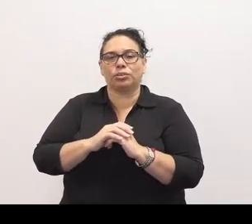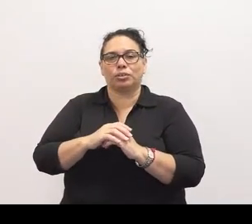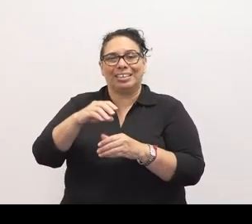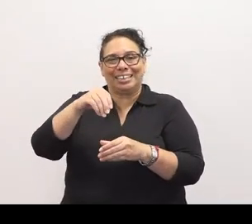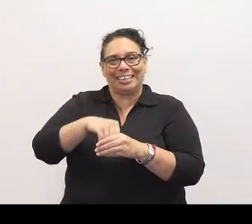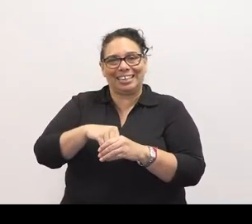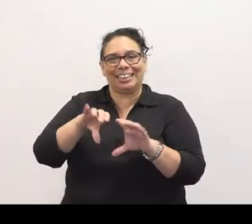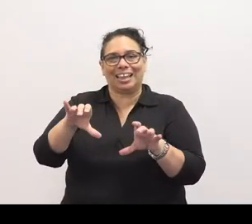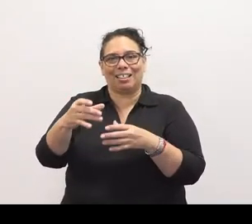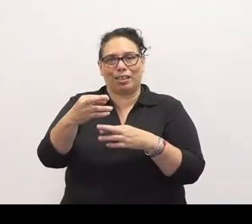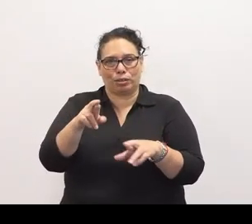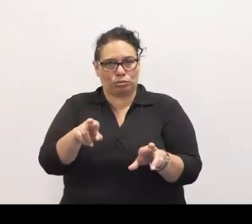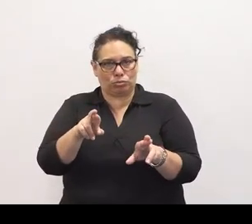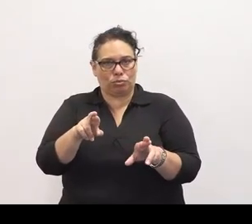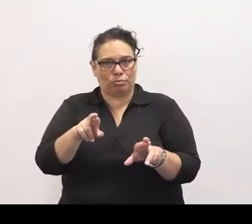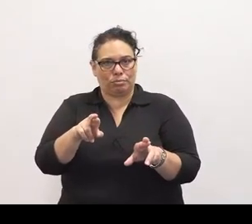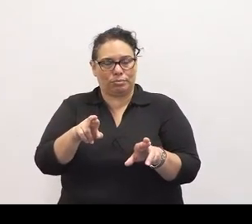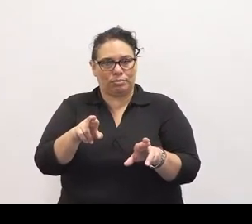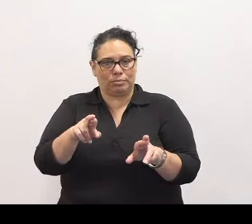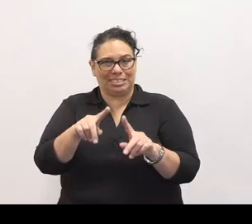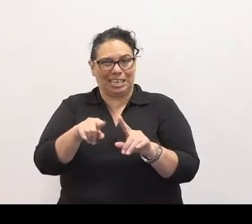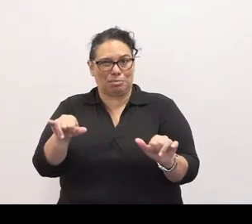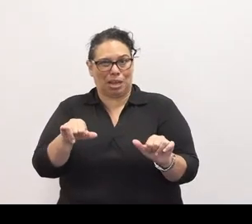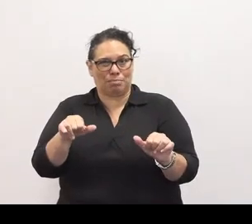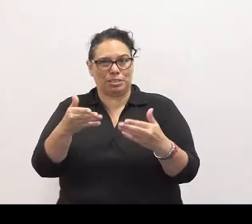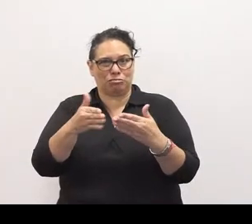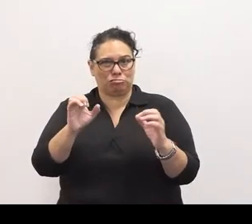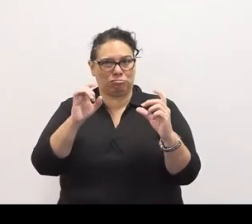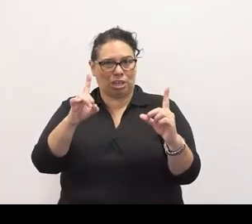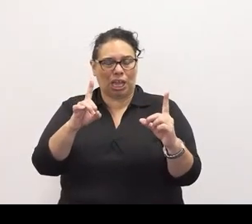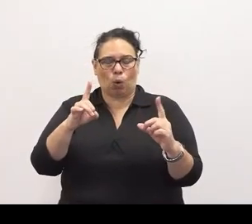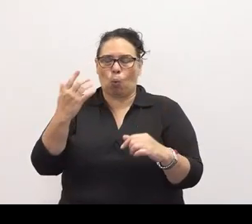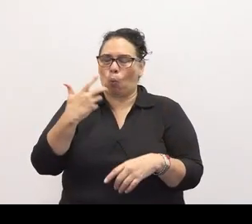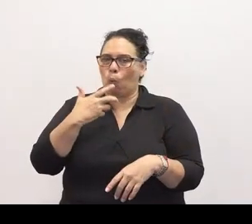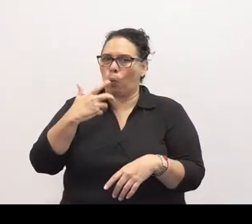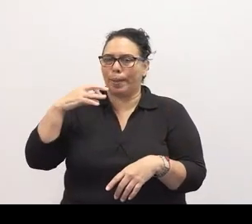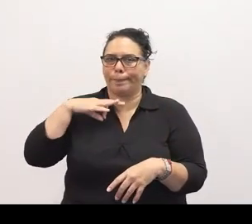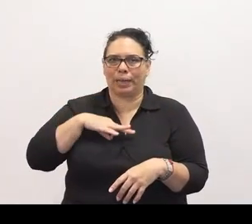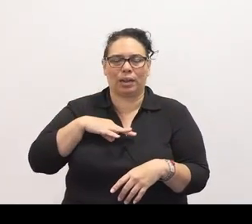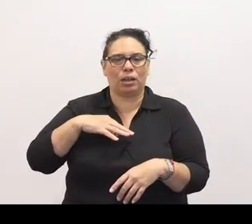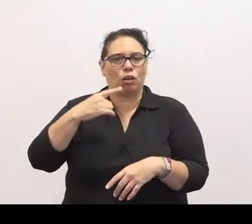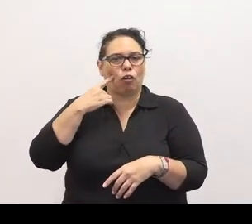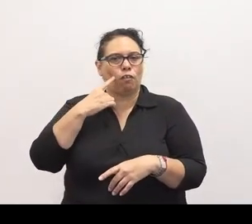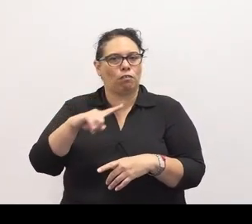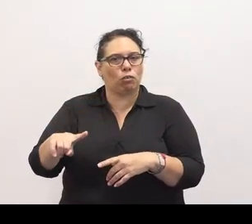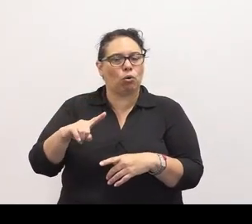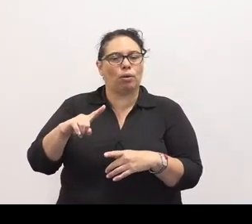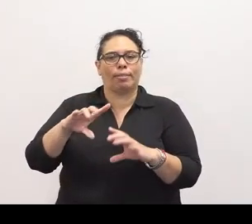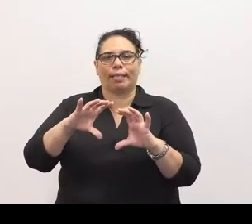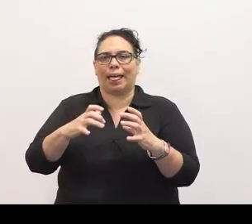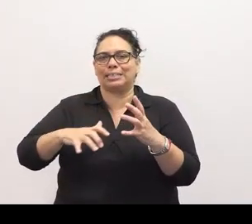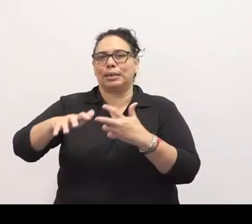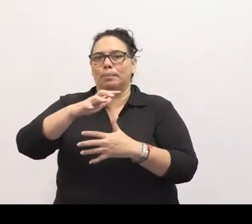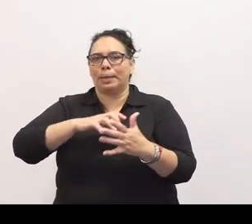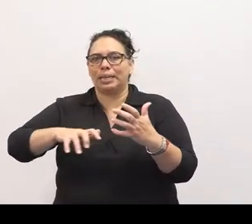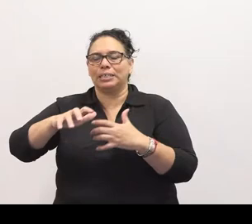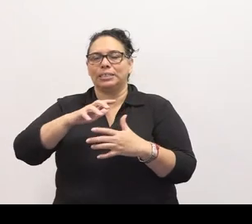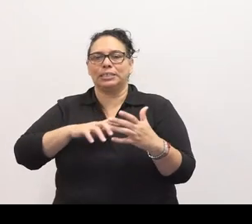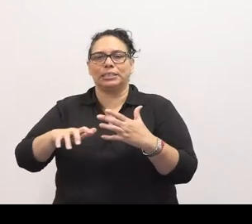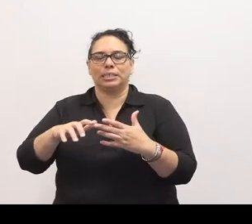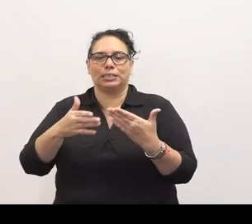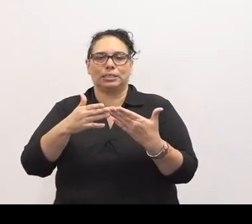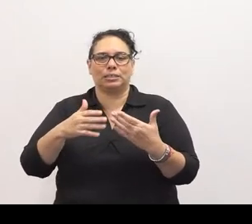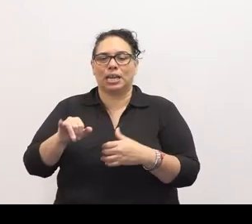in the classroom has been highly beneficial for the classes mixed with IEP